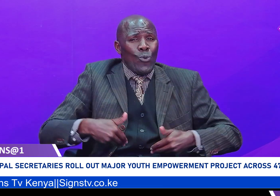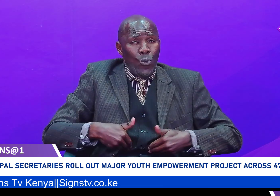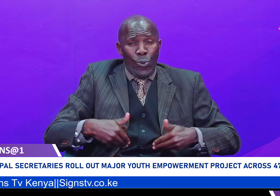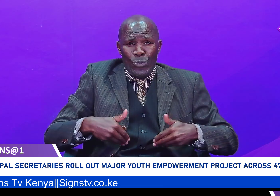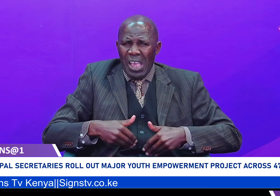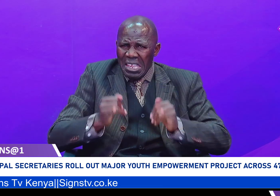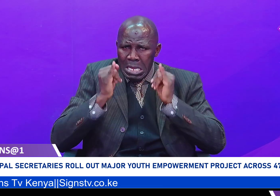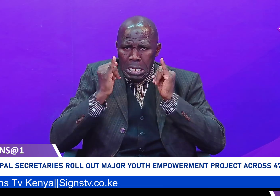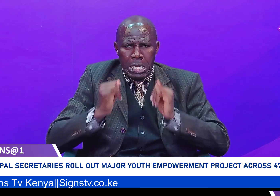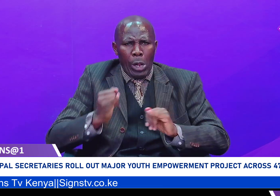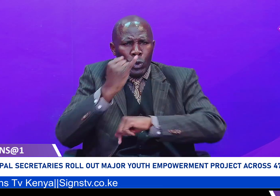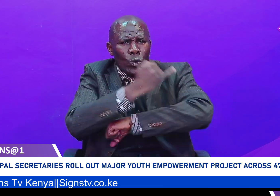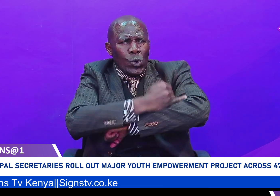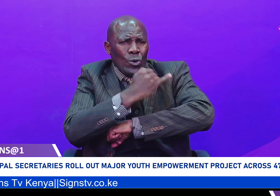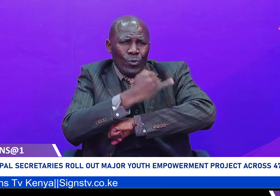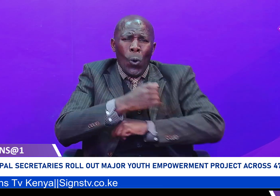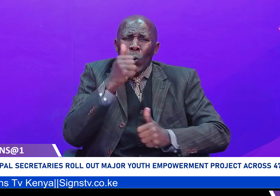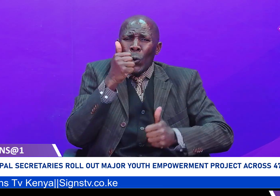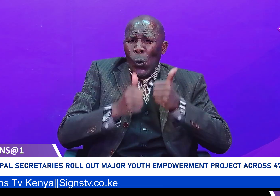was to